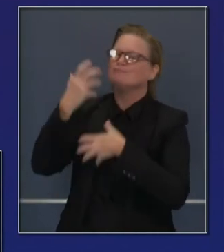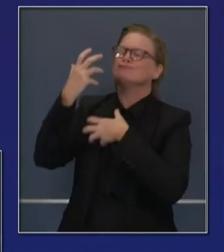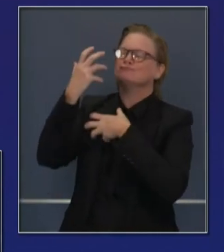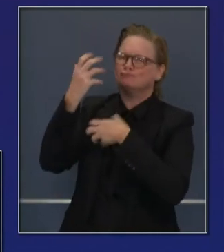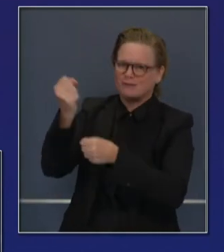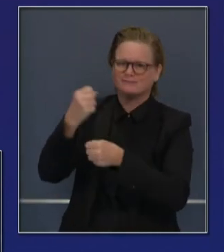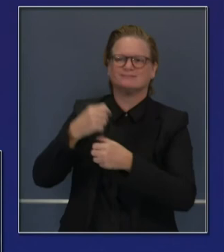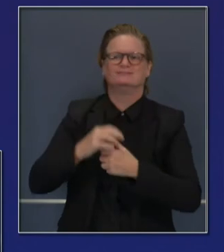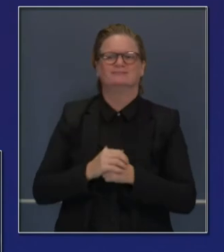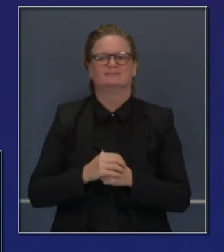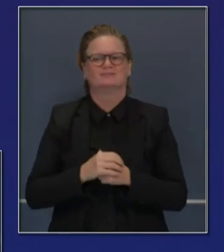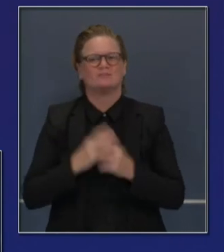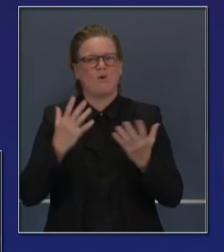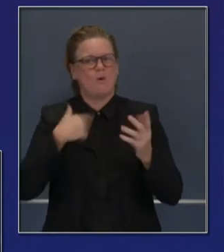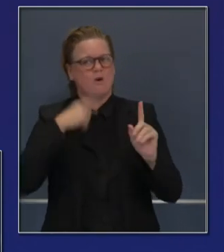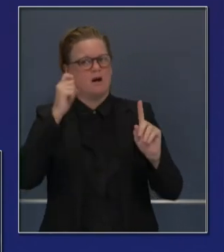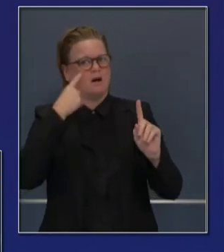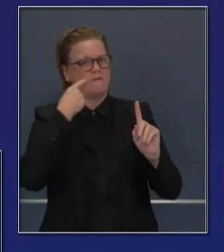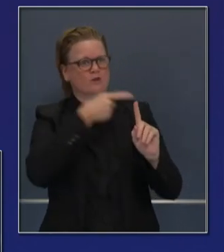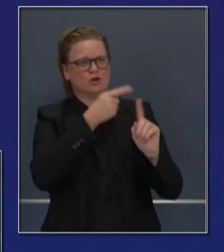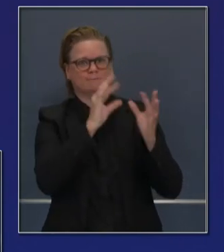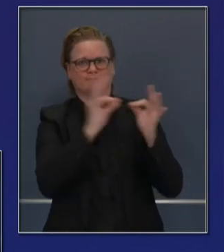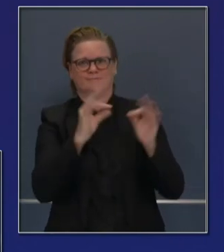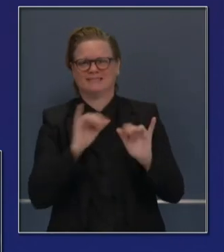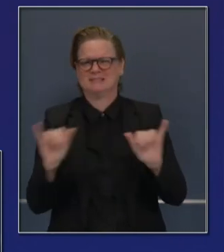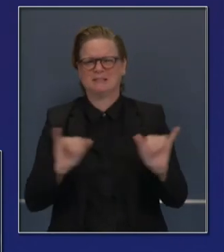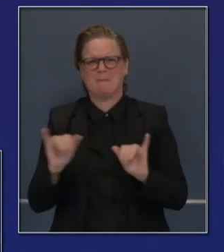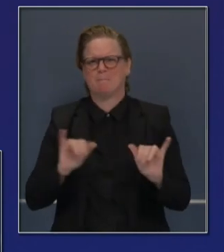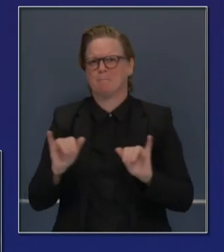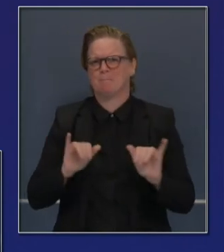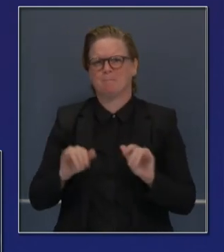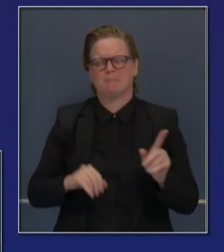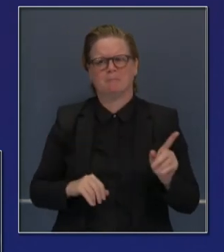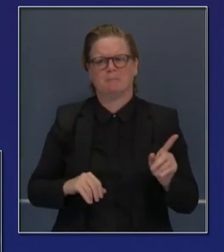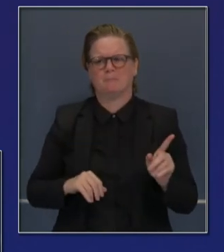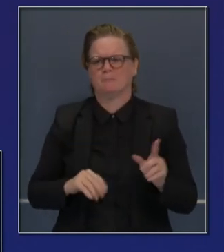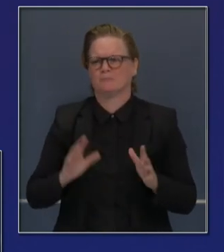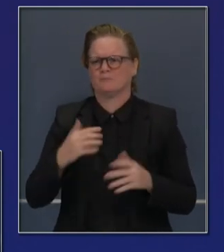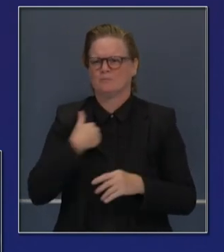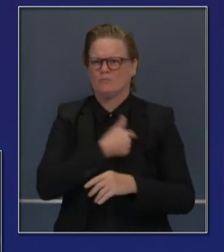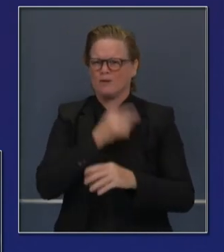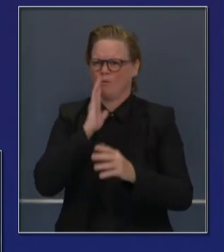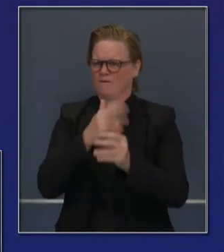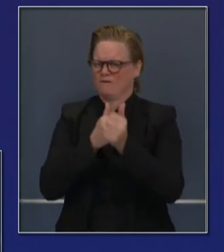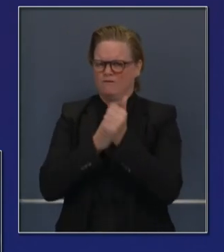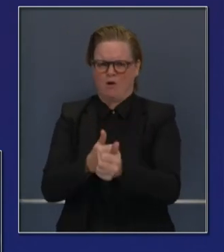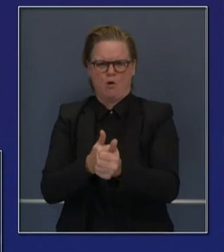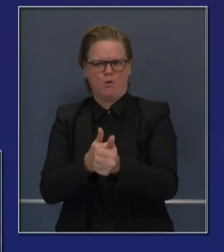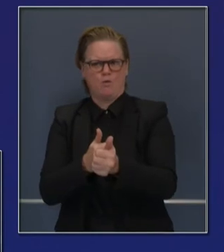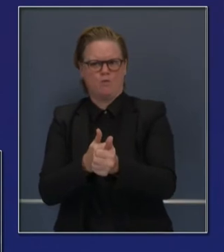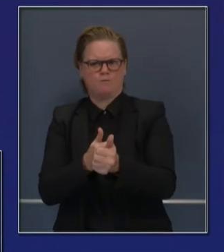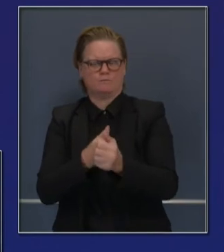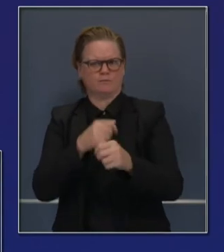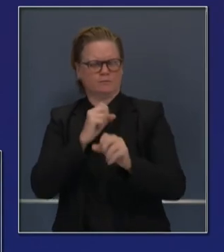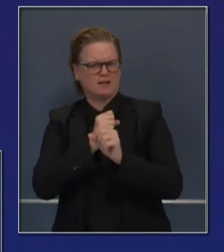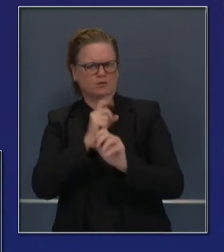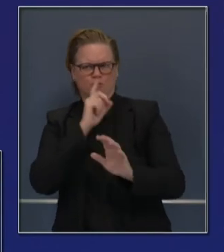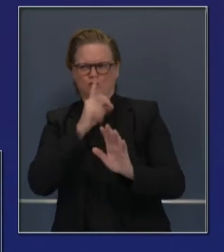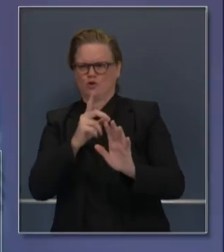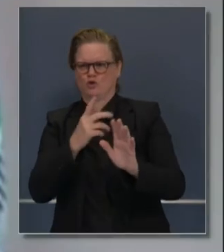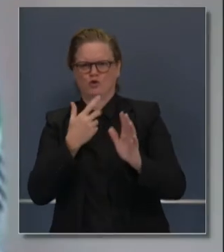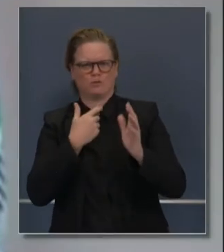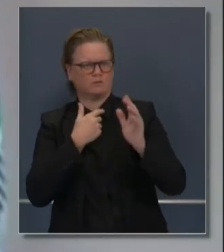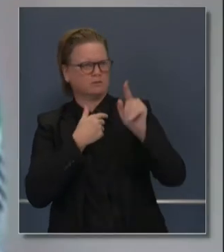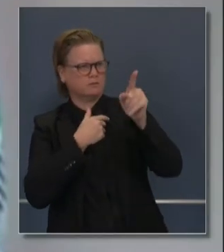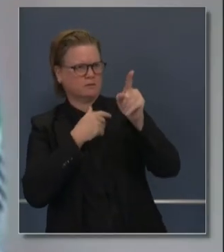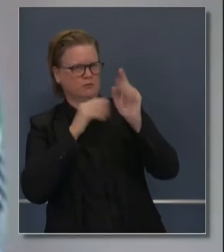the vaccines implementation will happen at the speed of trust. And that is part of the reason why we have built a set of